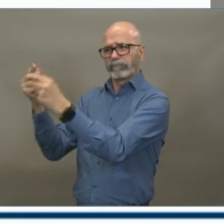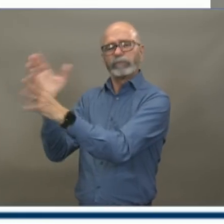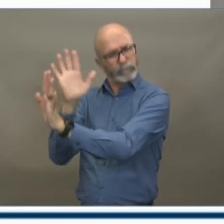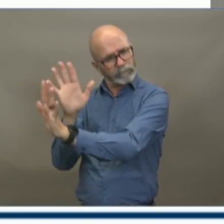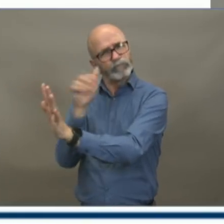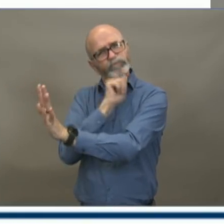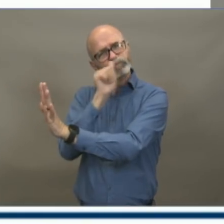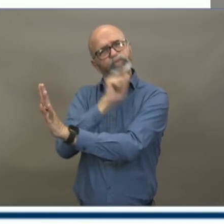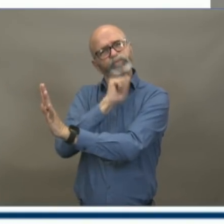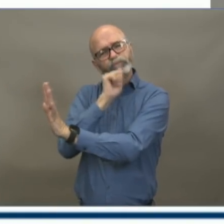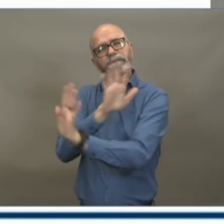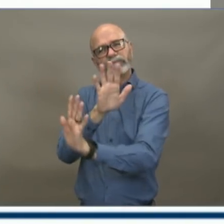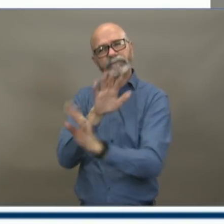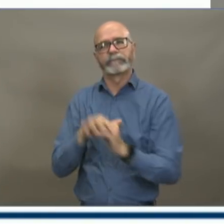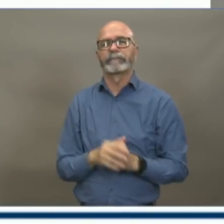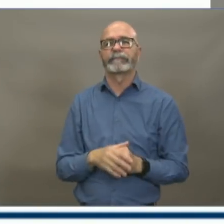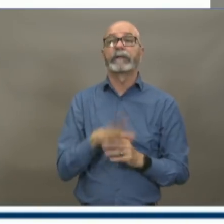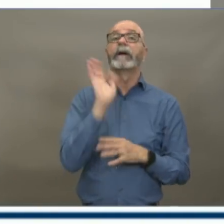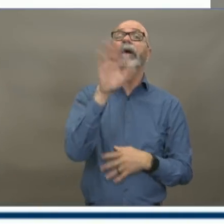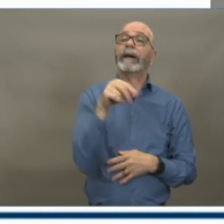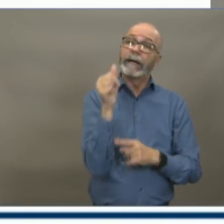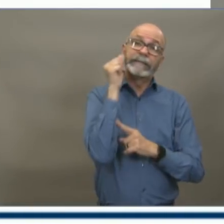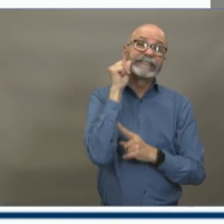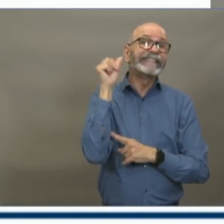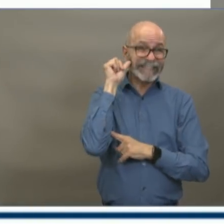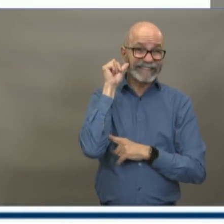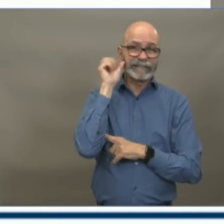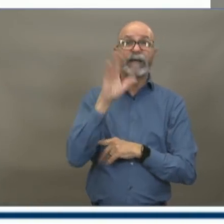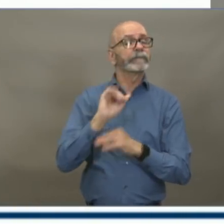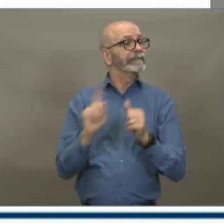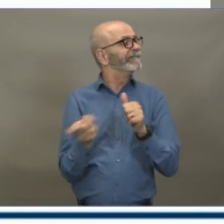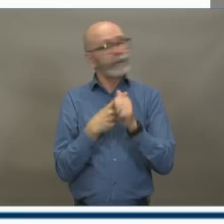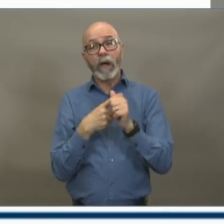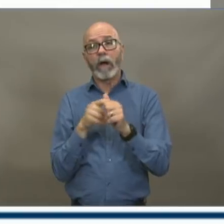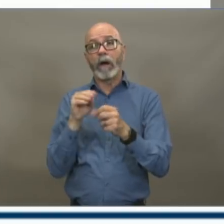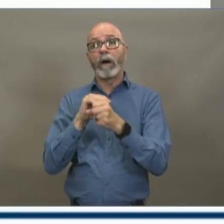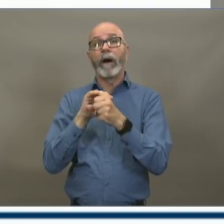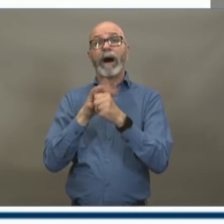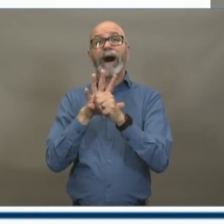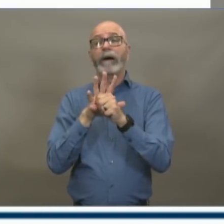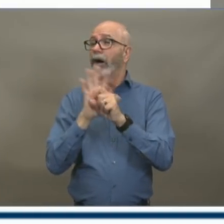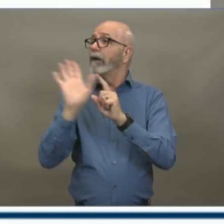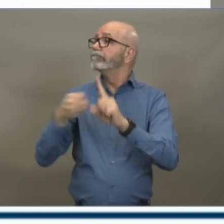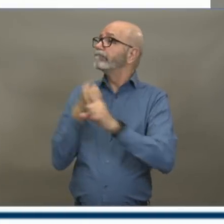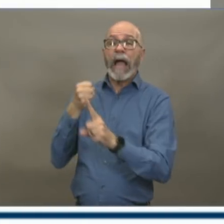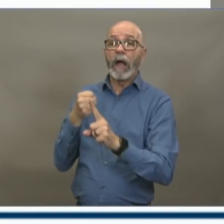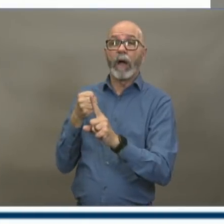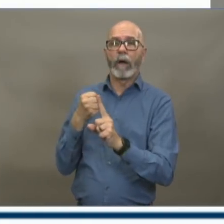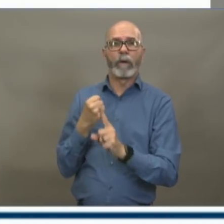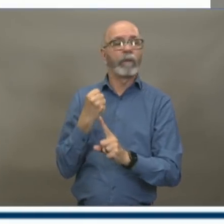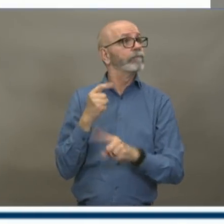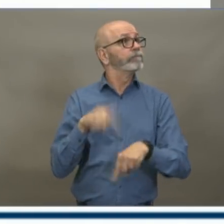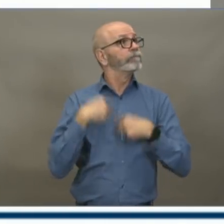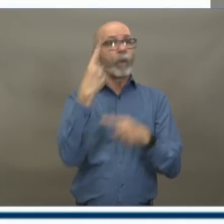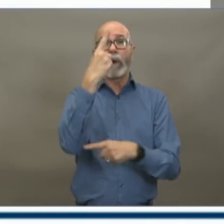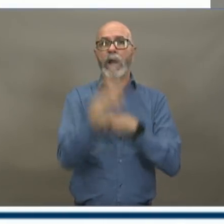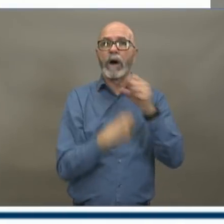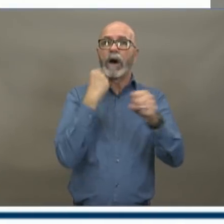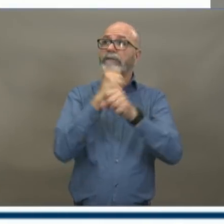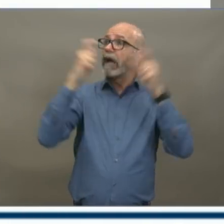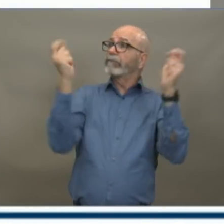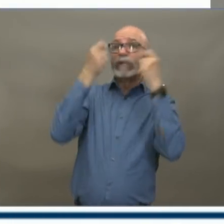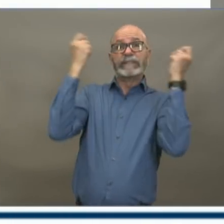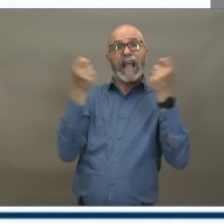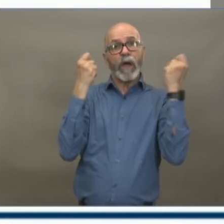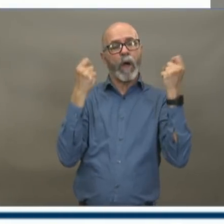the first COVID-19 case confirmed in Canada. It has been a long haul for every one of us, but I think it's important